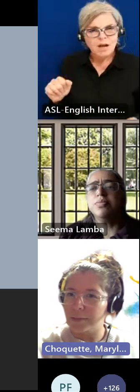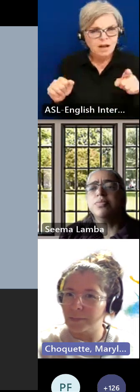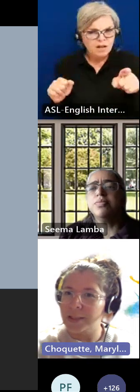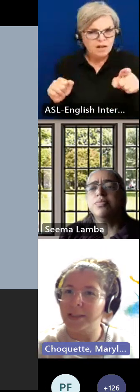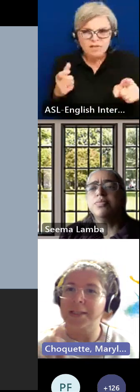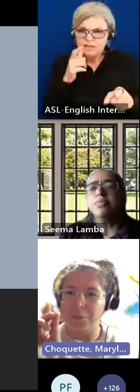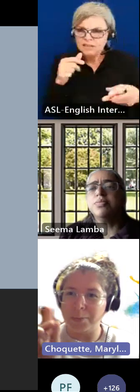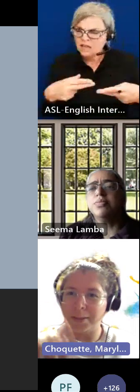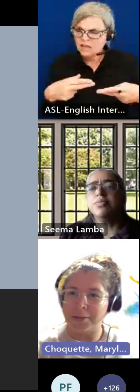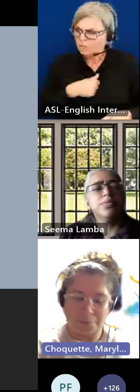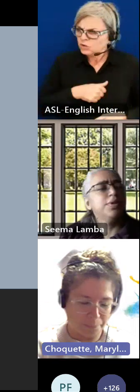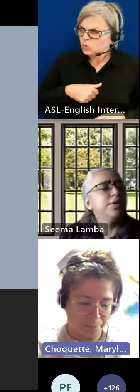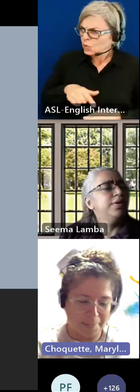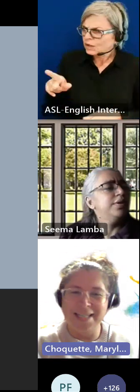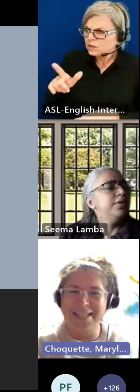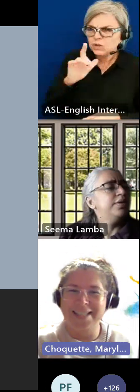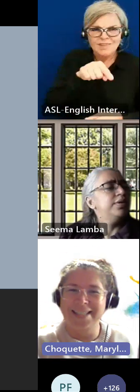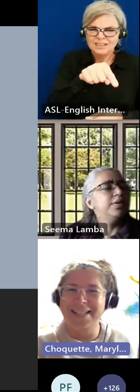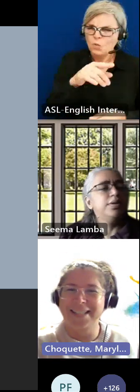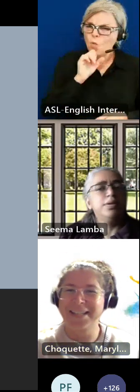Super sorry. Give me a minute.